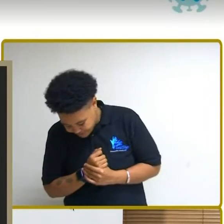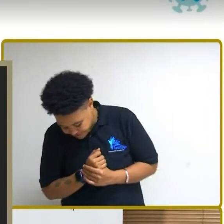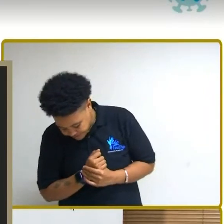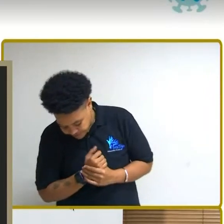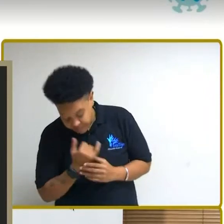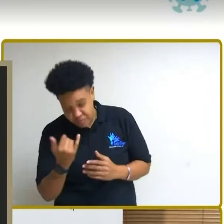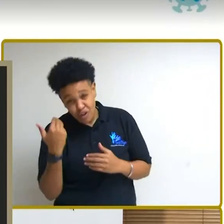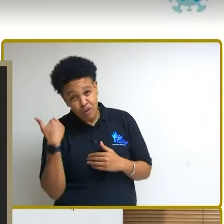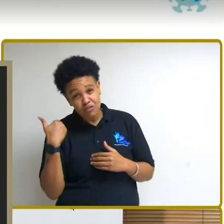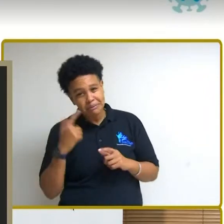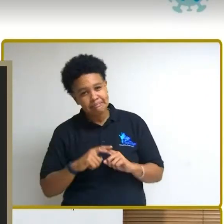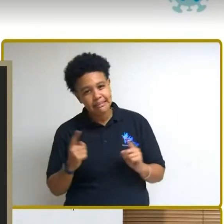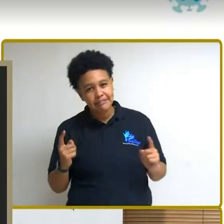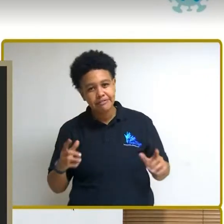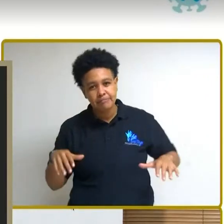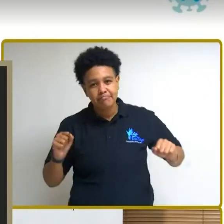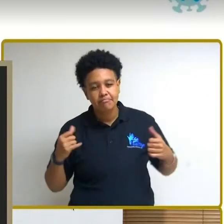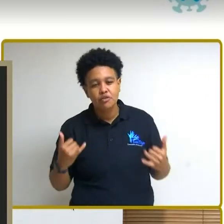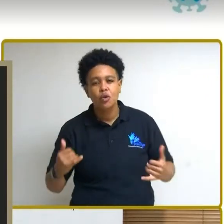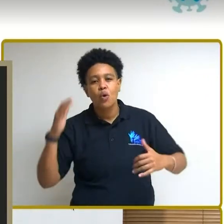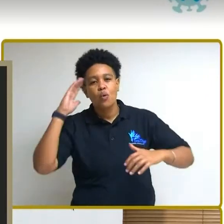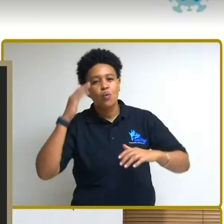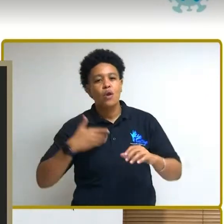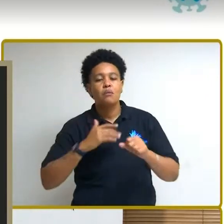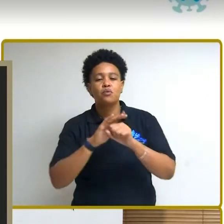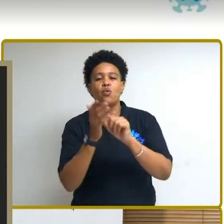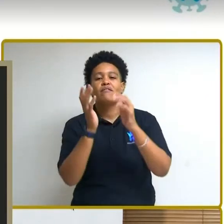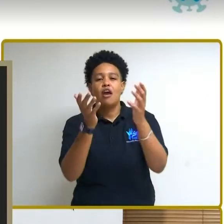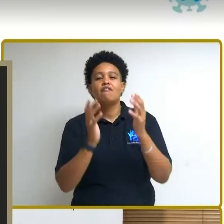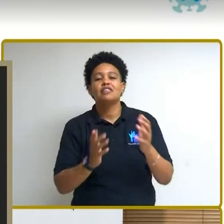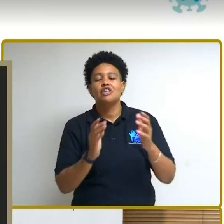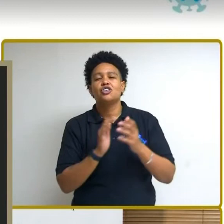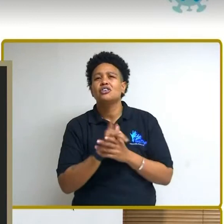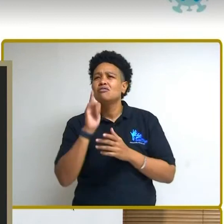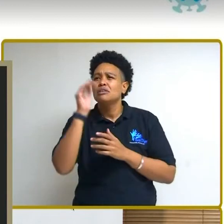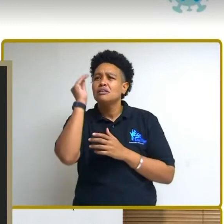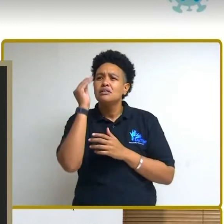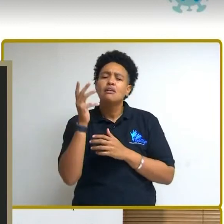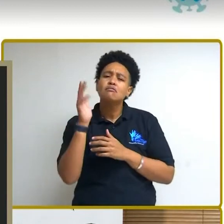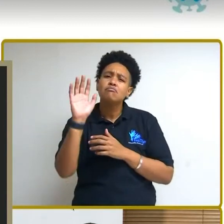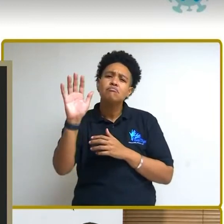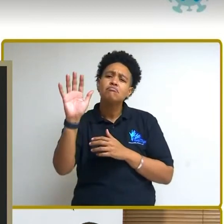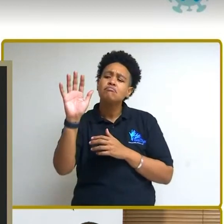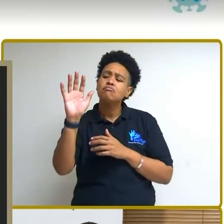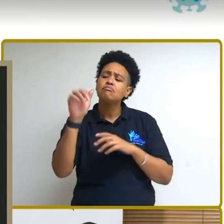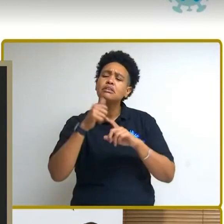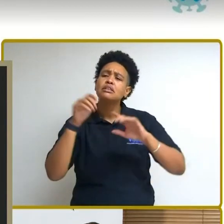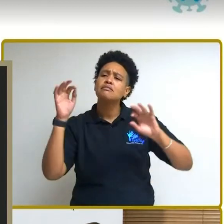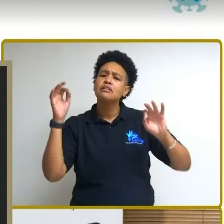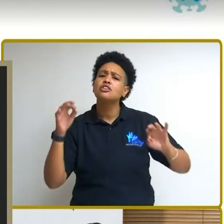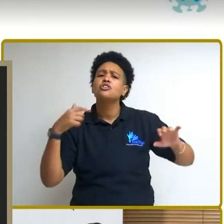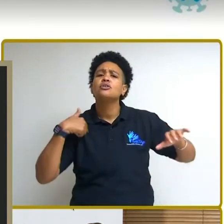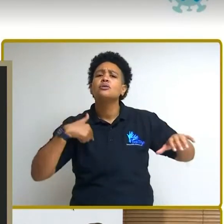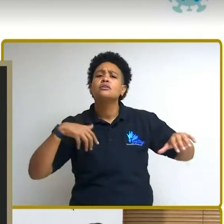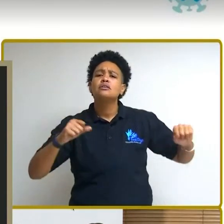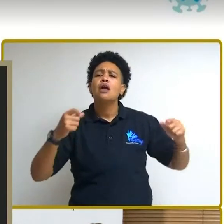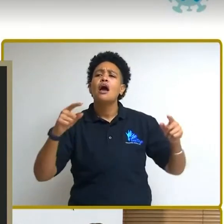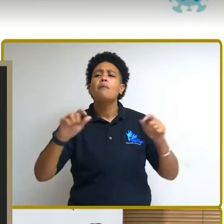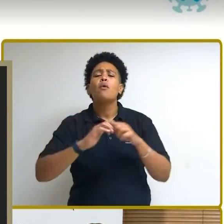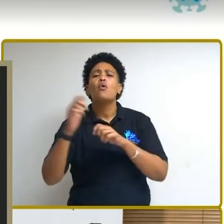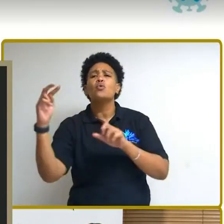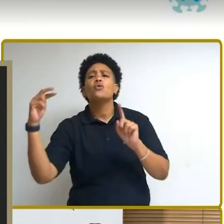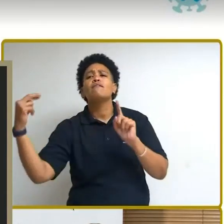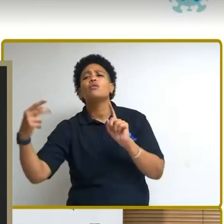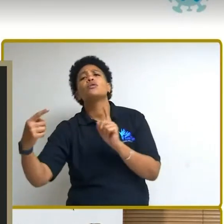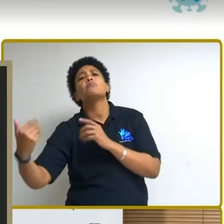different cap. Welcome to COVID Conversation. Tell us about the decision that we have made and how you